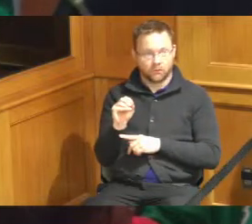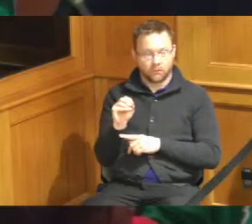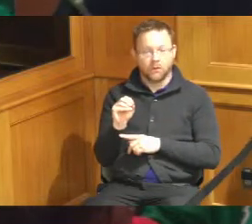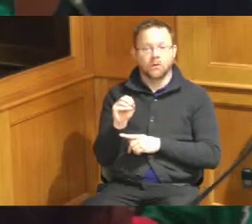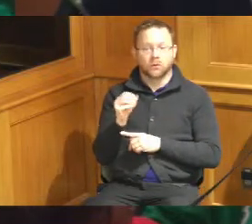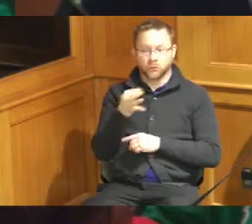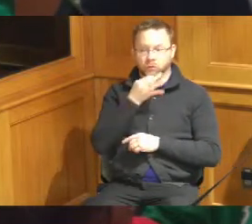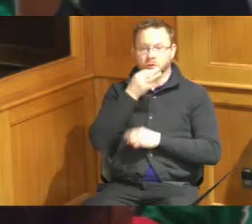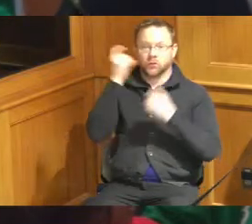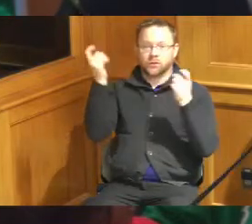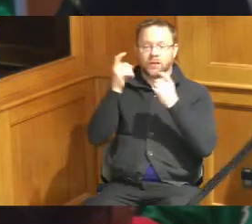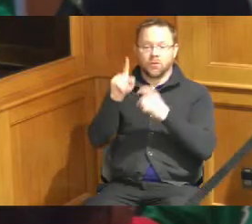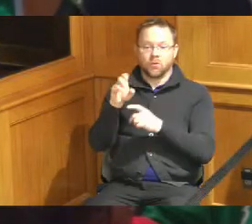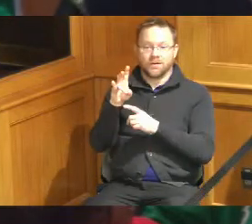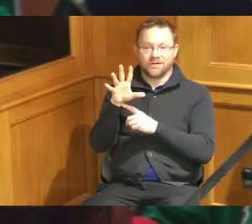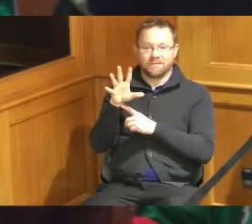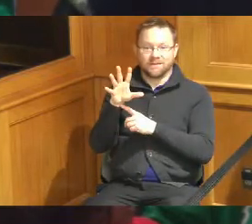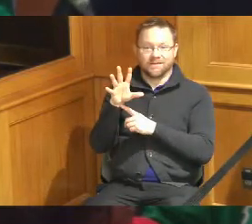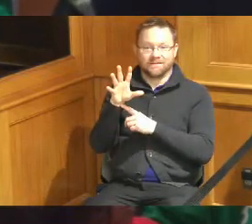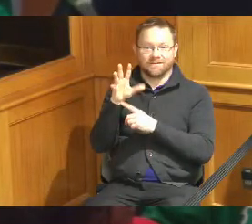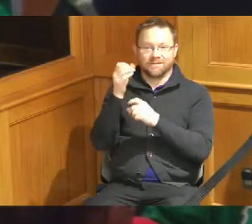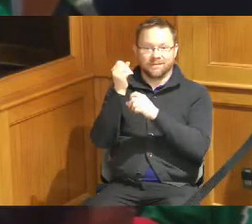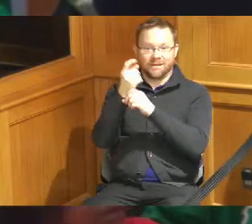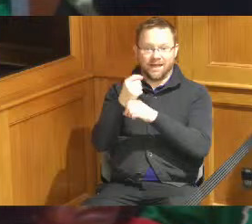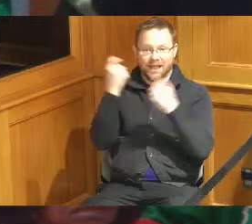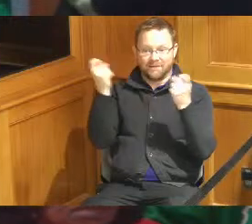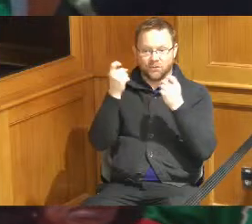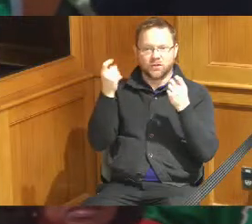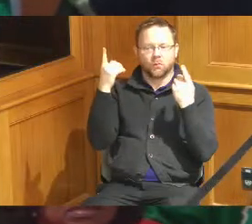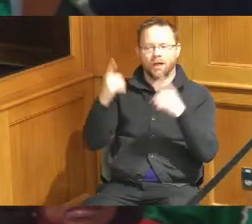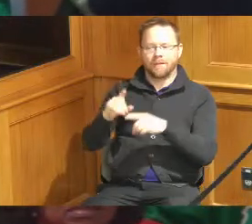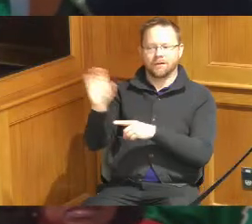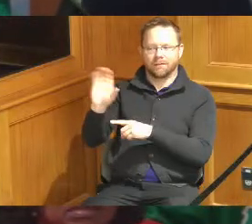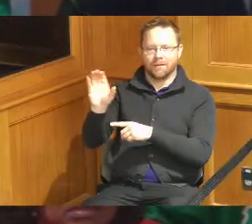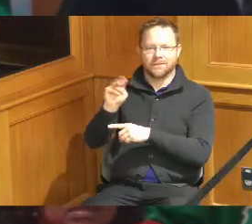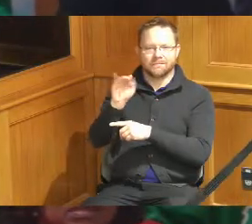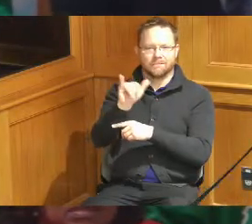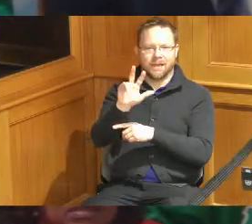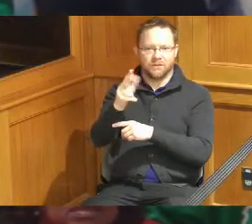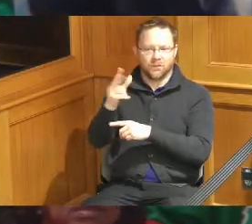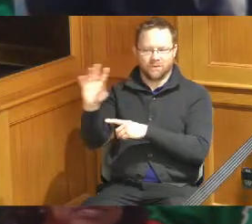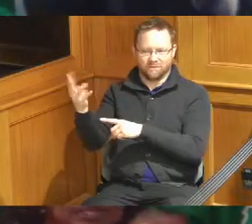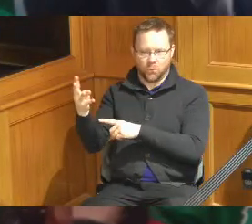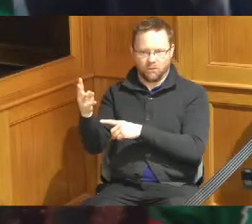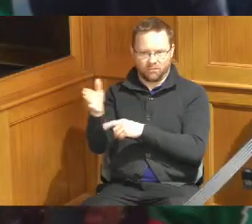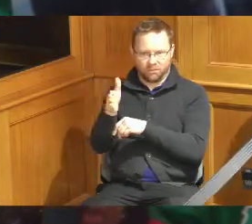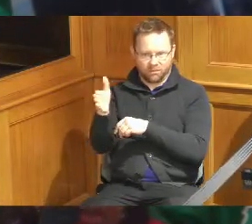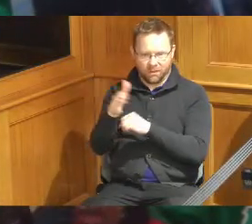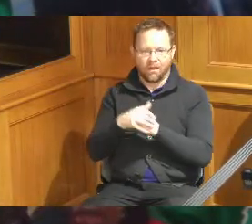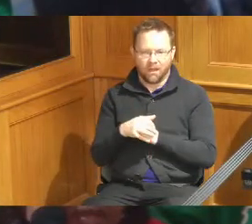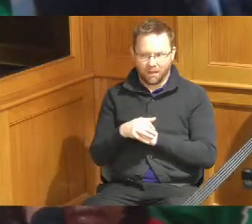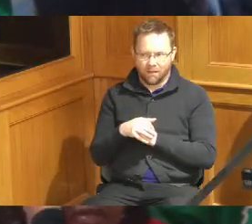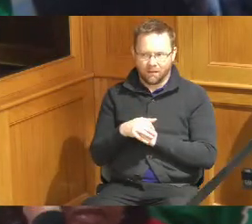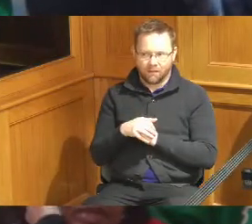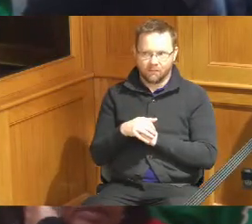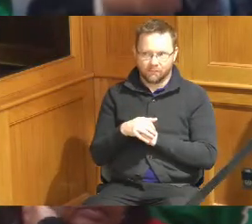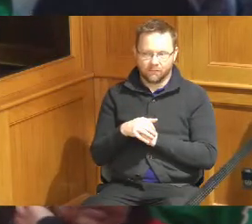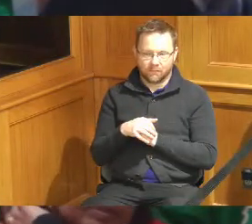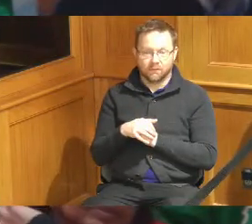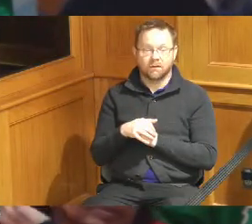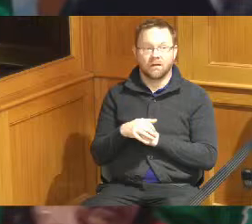celebrating our 175th anniversary in Columbus, Ohio, on May the 3rd and May the 4th. And as a